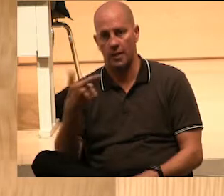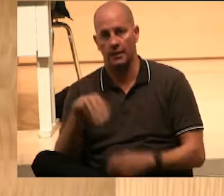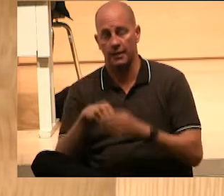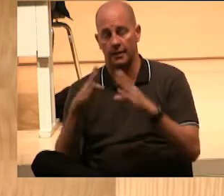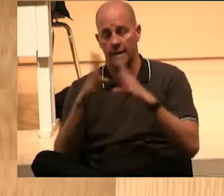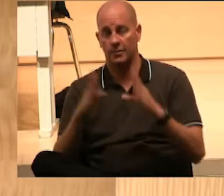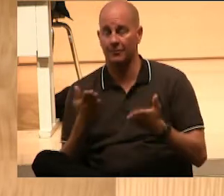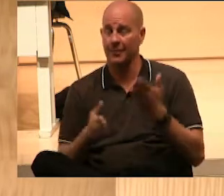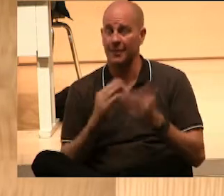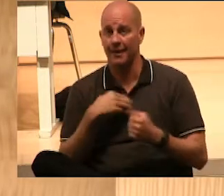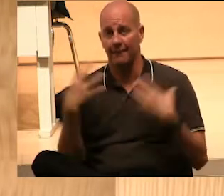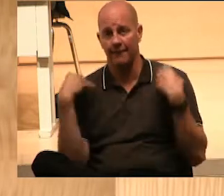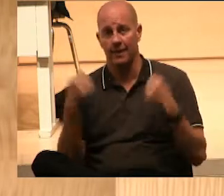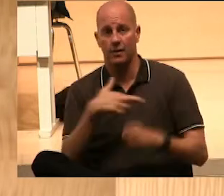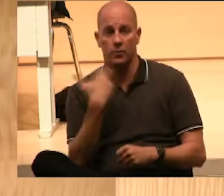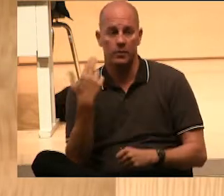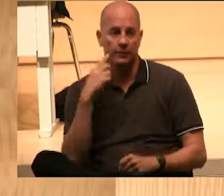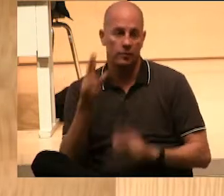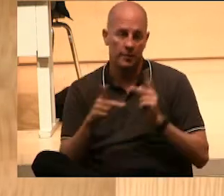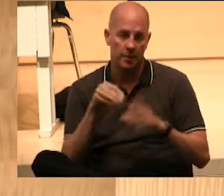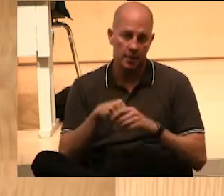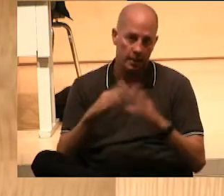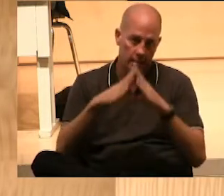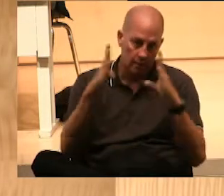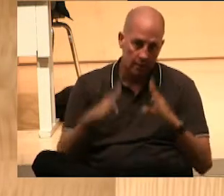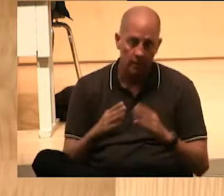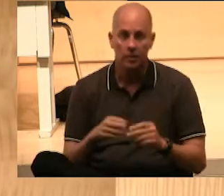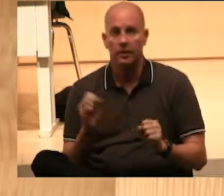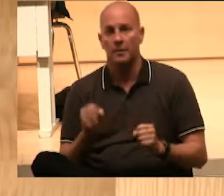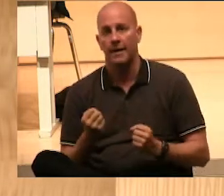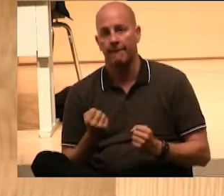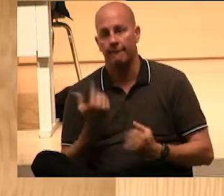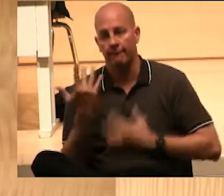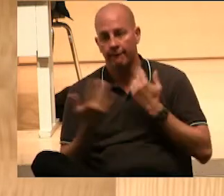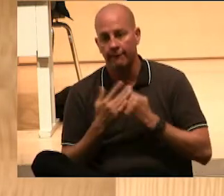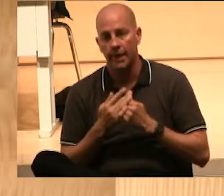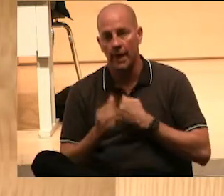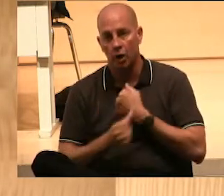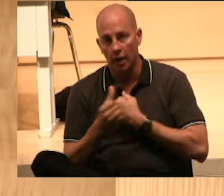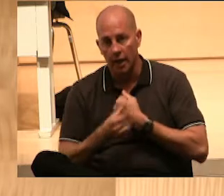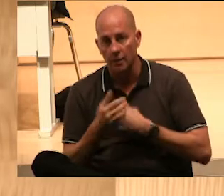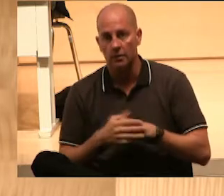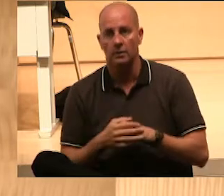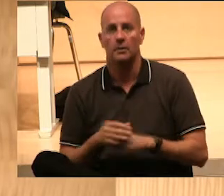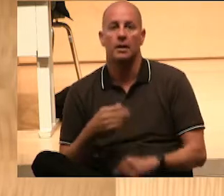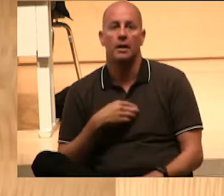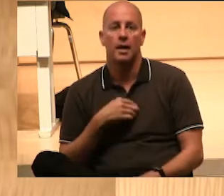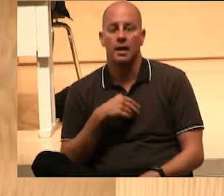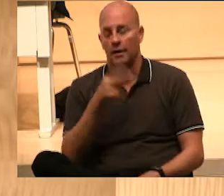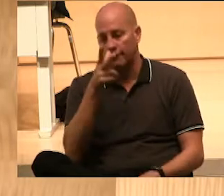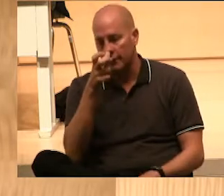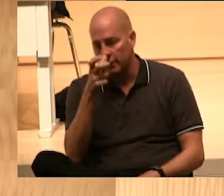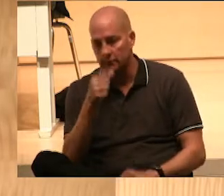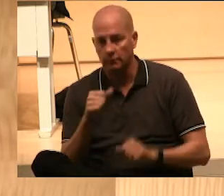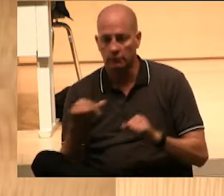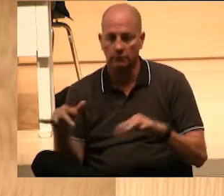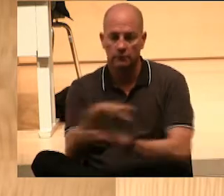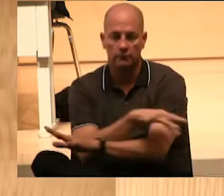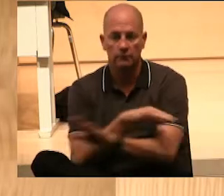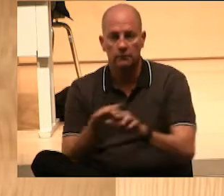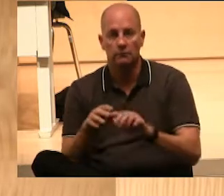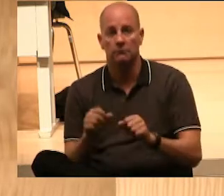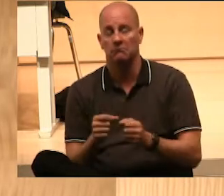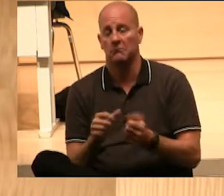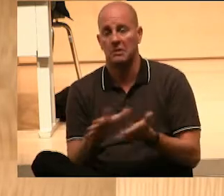to the individual but to people who visit. There can be fire hazards. The clutter can lead to insect and rodent infestations, property